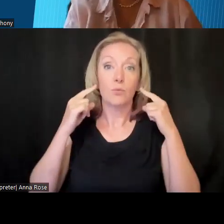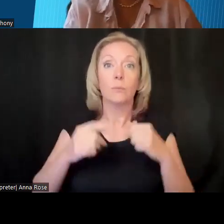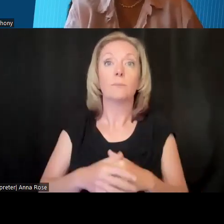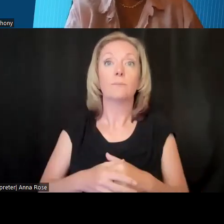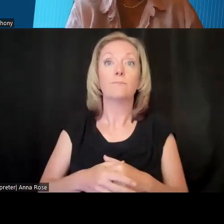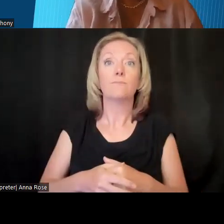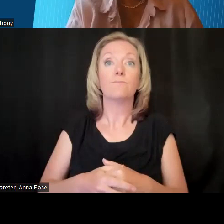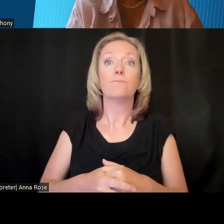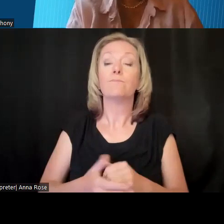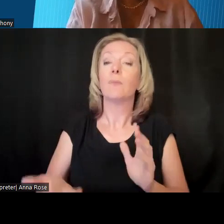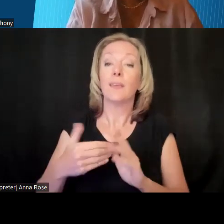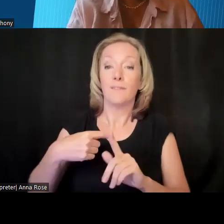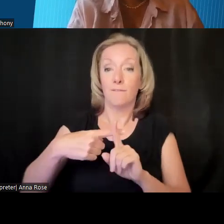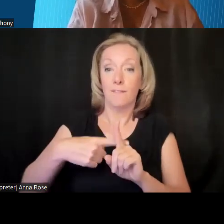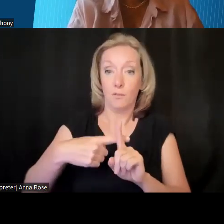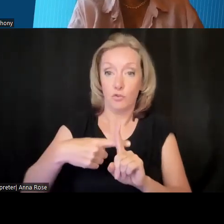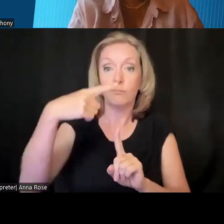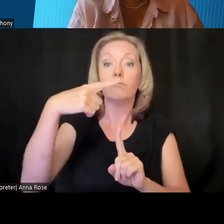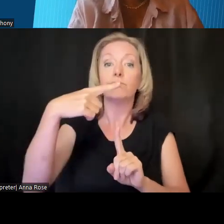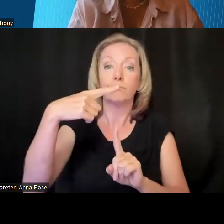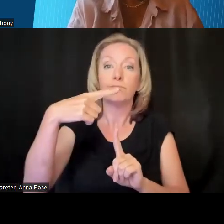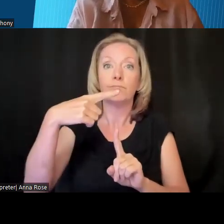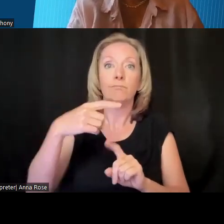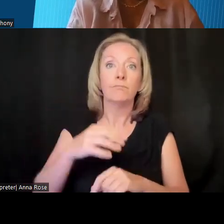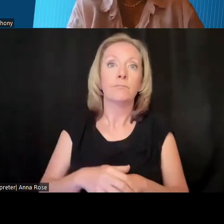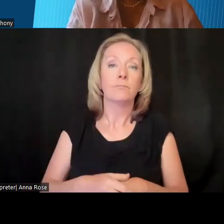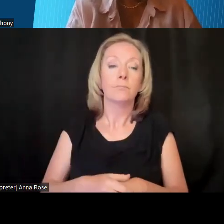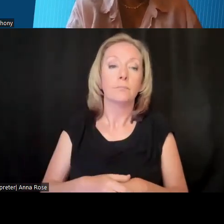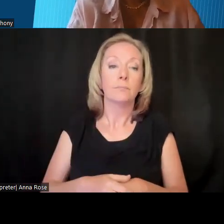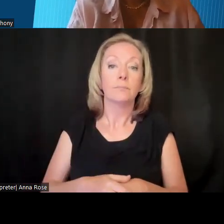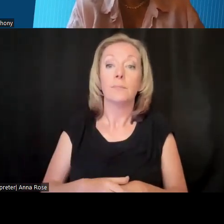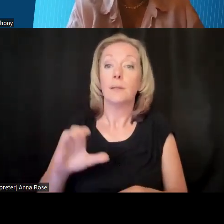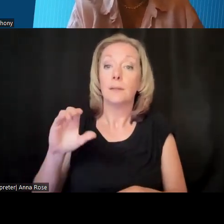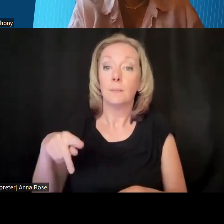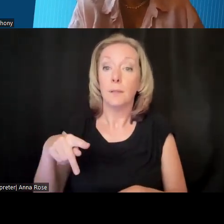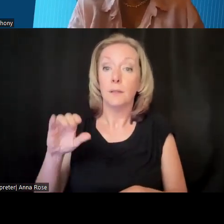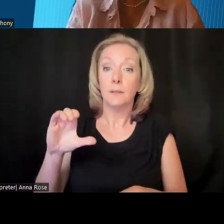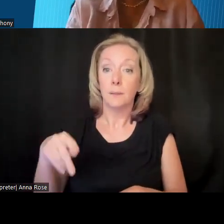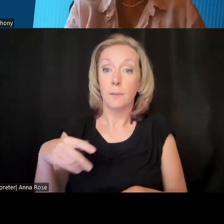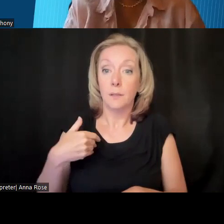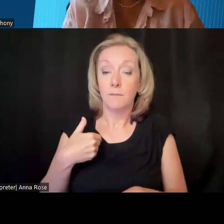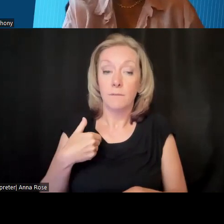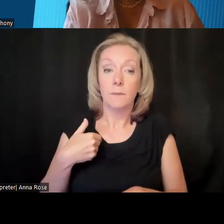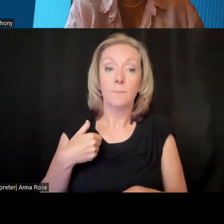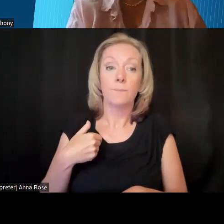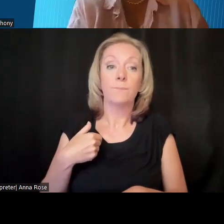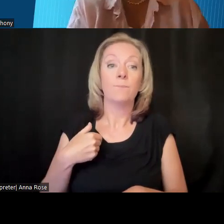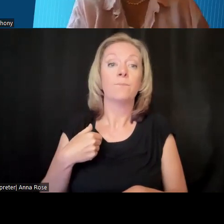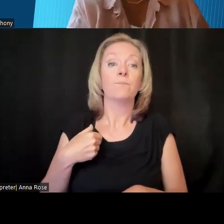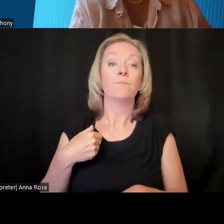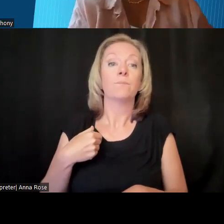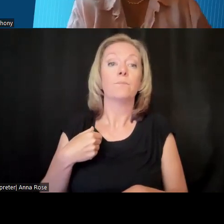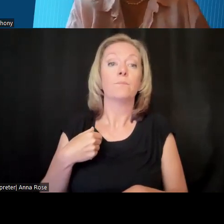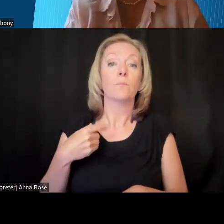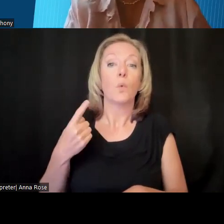Did the child have an excessively high fever for a period of time? Does the child have cerebral palsy? So one of the conditions I didn't have